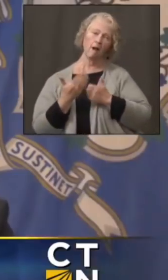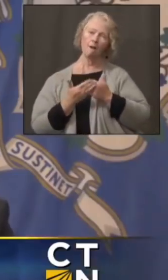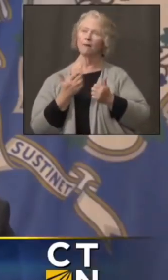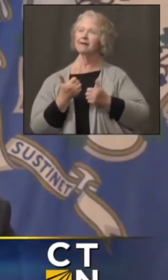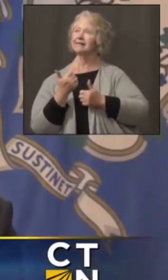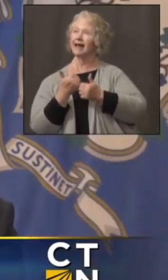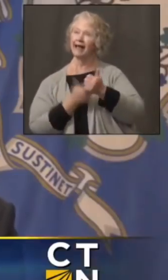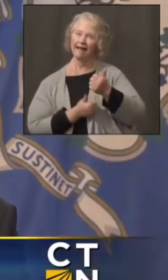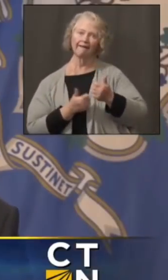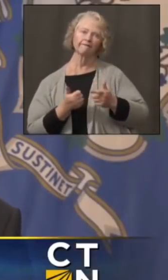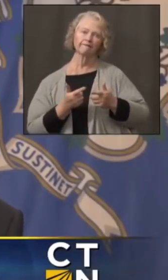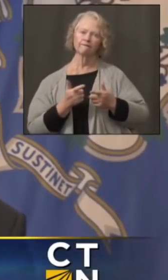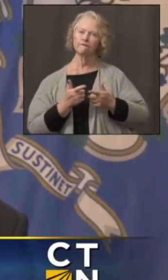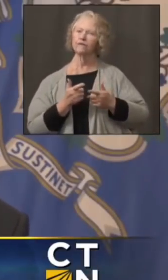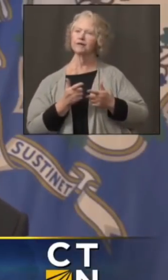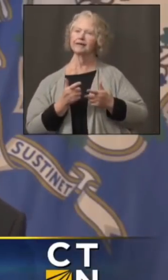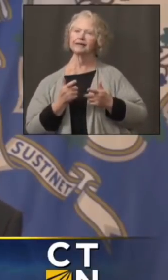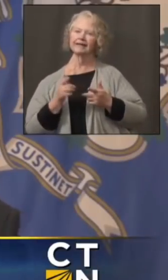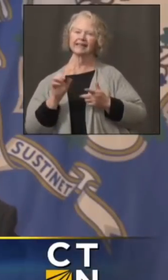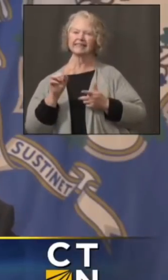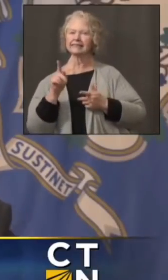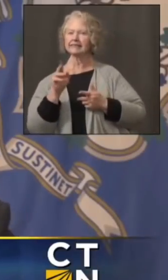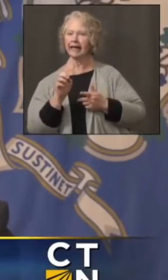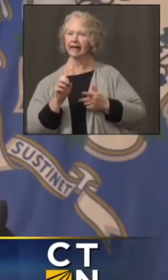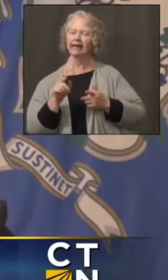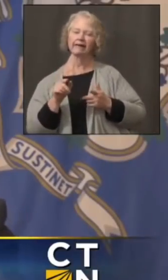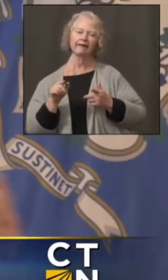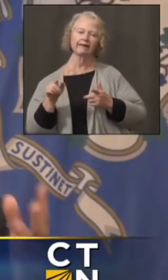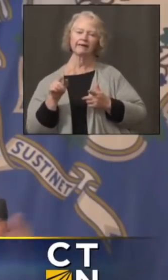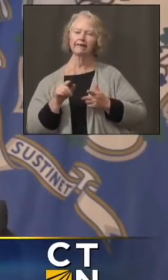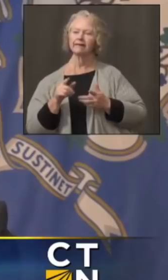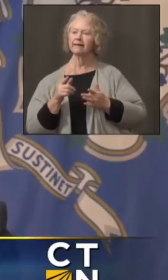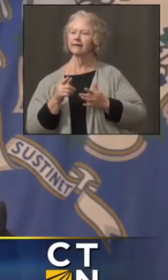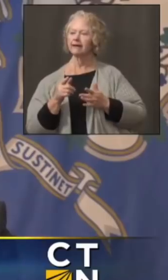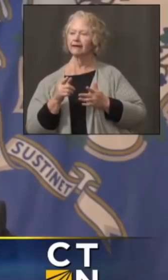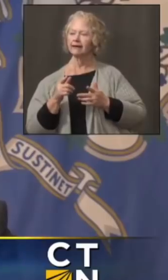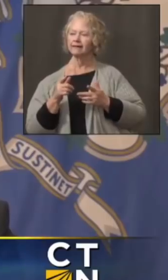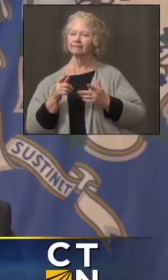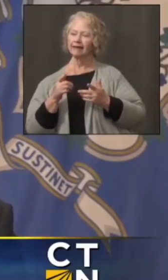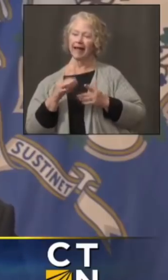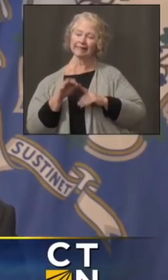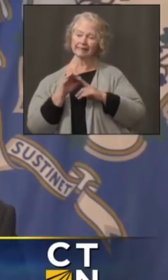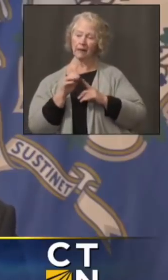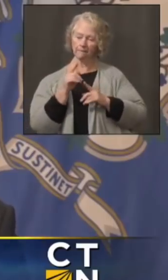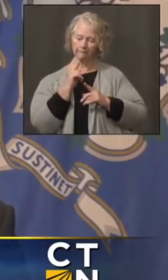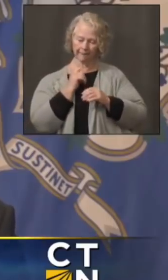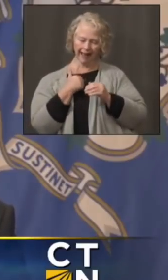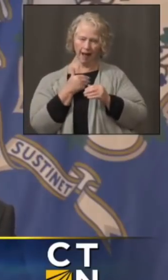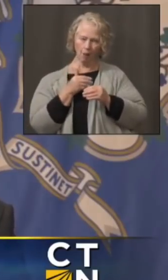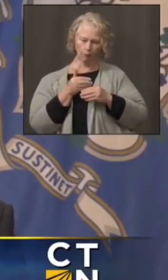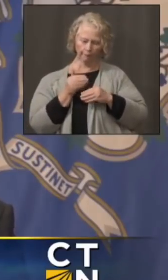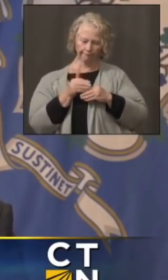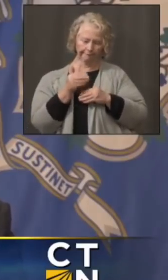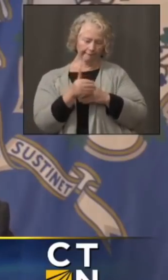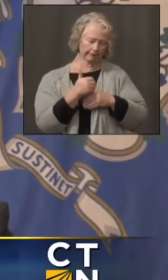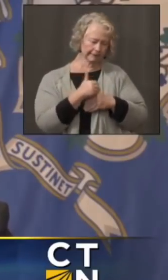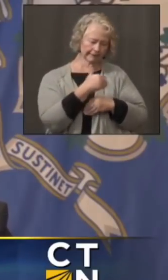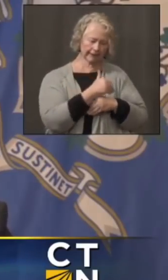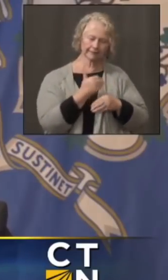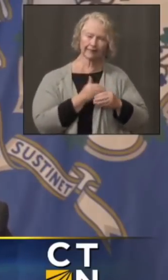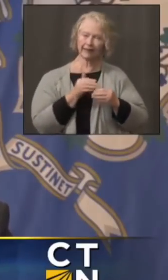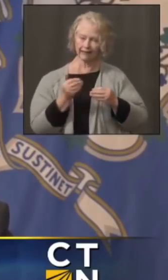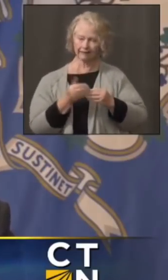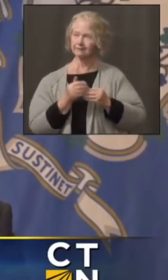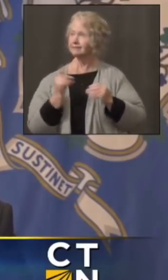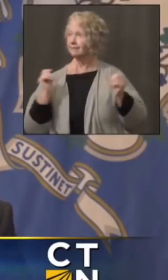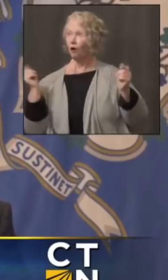Connecticut, has to quarantine and test before they come here. That's part of our strong suggestion you stay